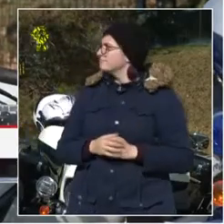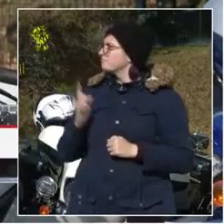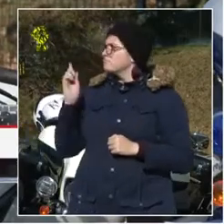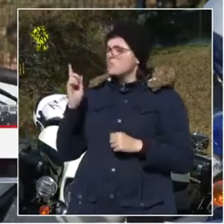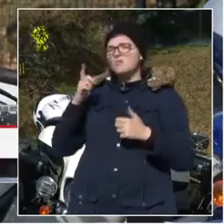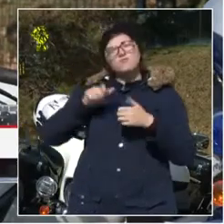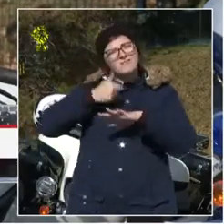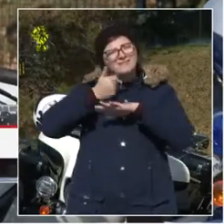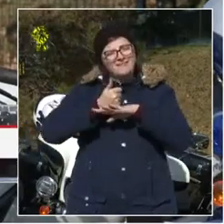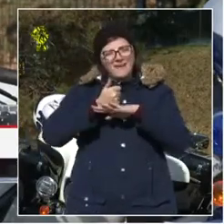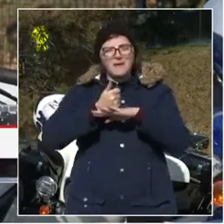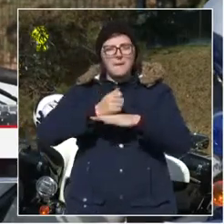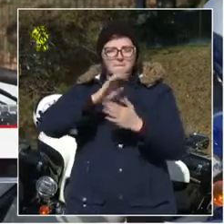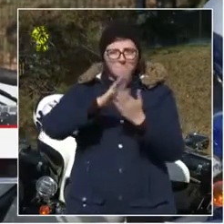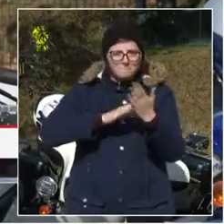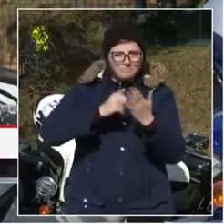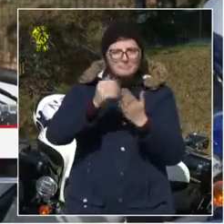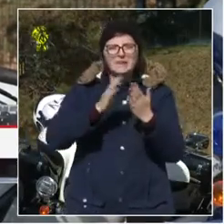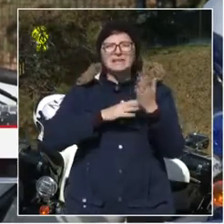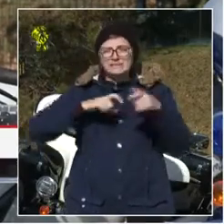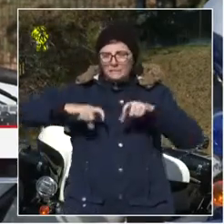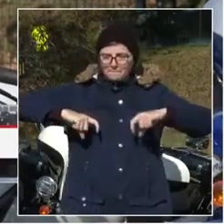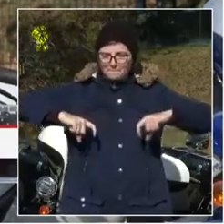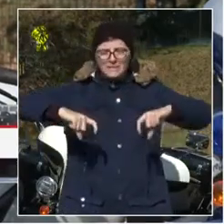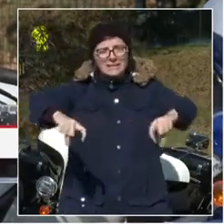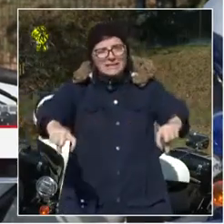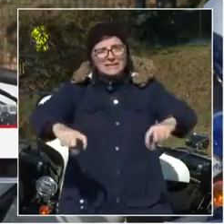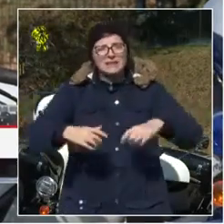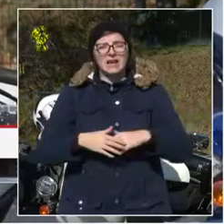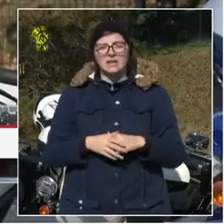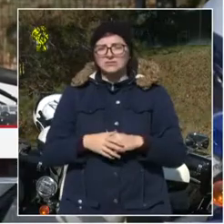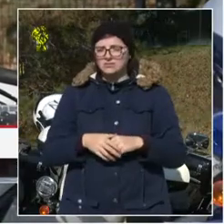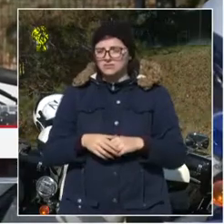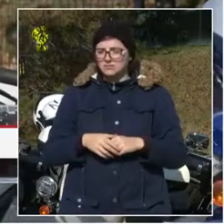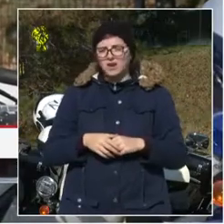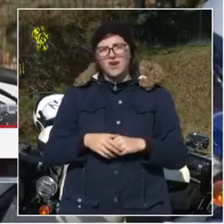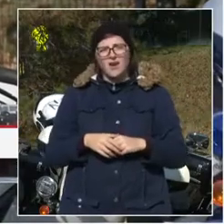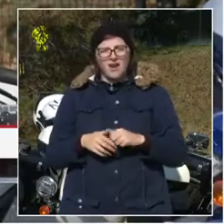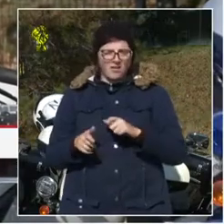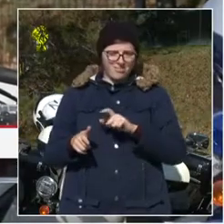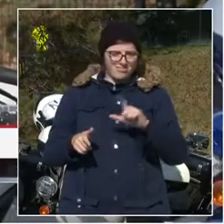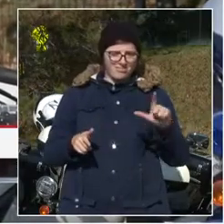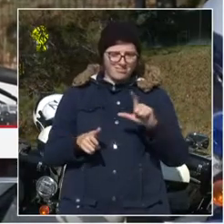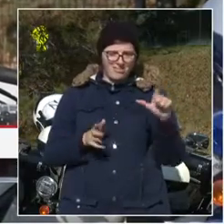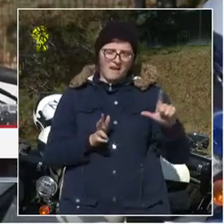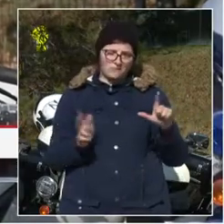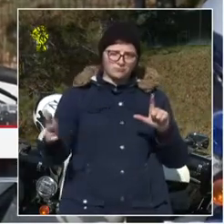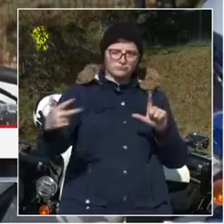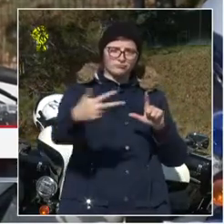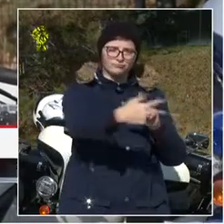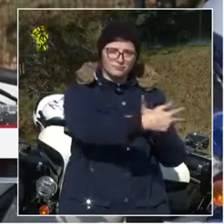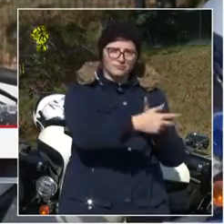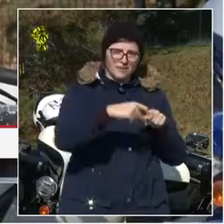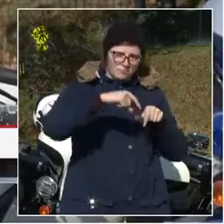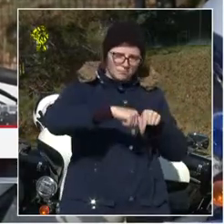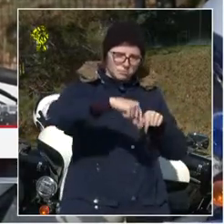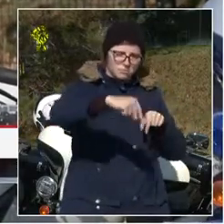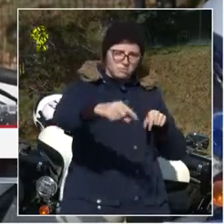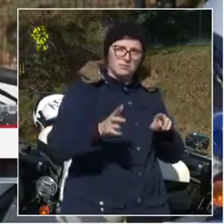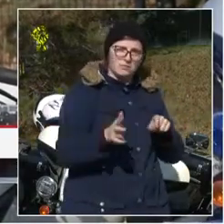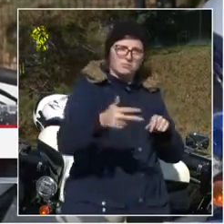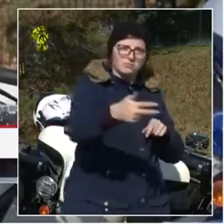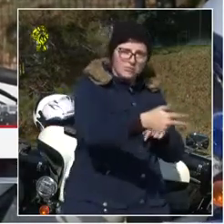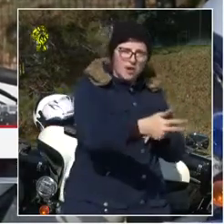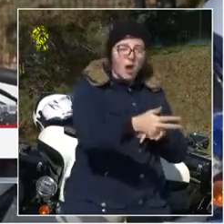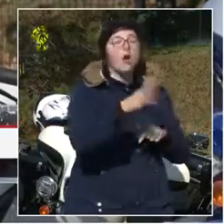medians, flex post curb extensions, and rubber left turn traffic calming measures, all of which will be replaced with